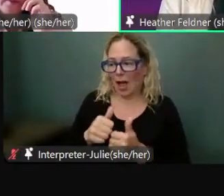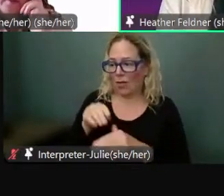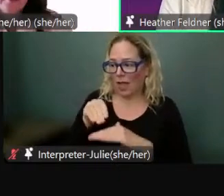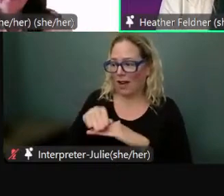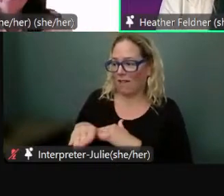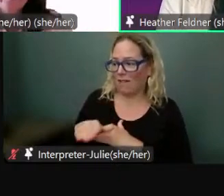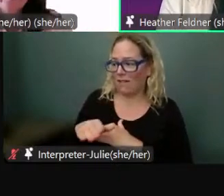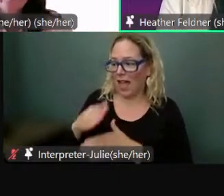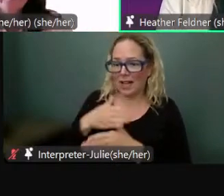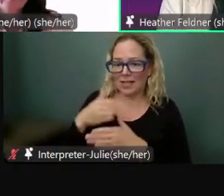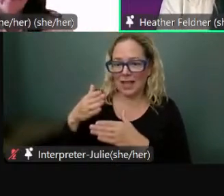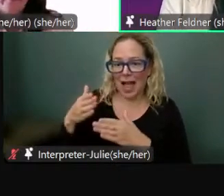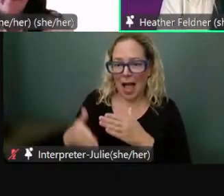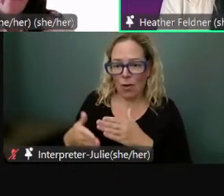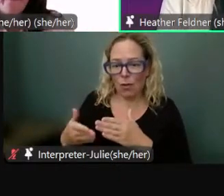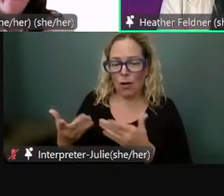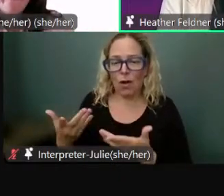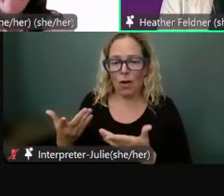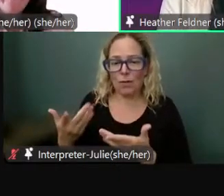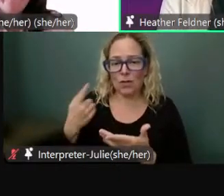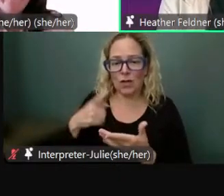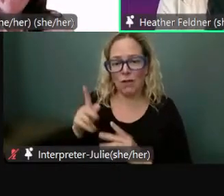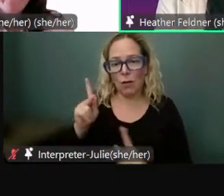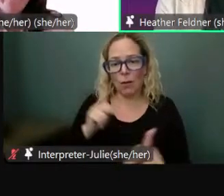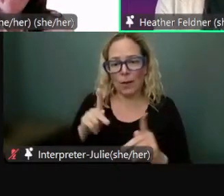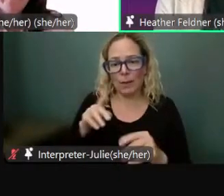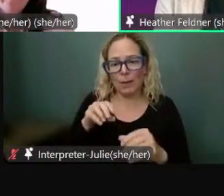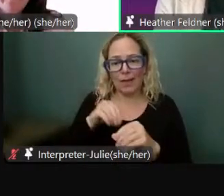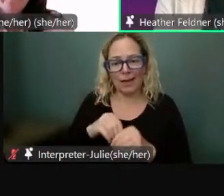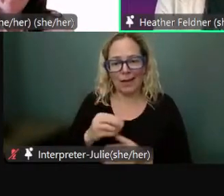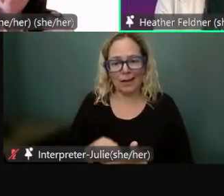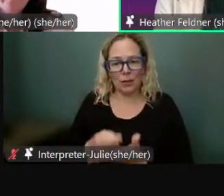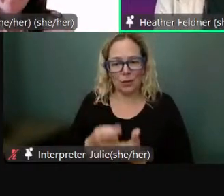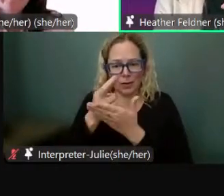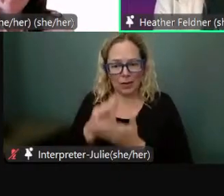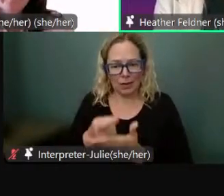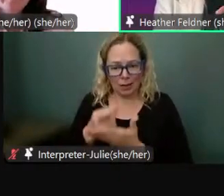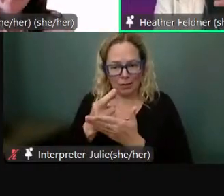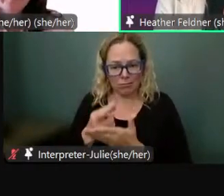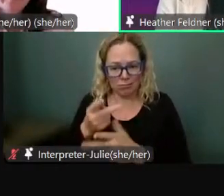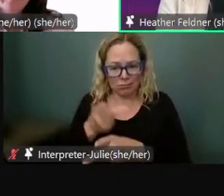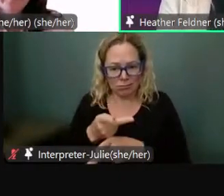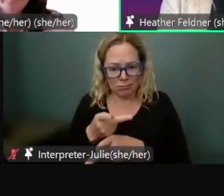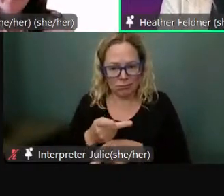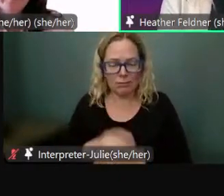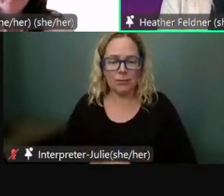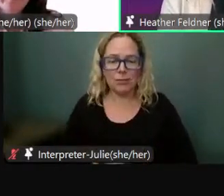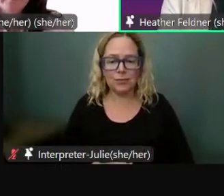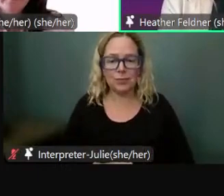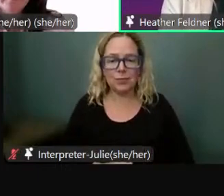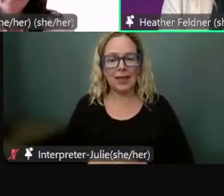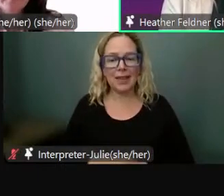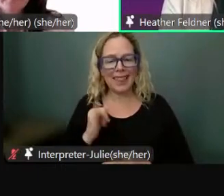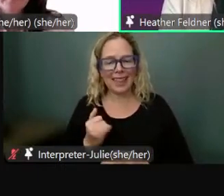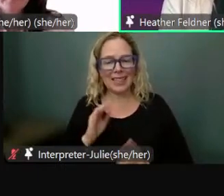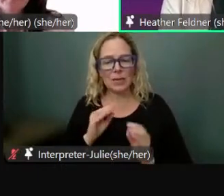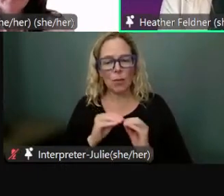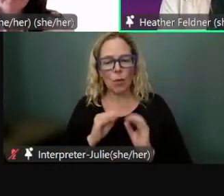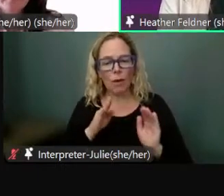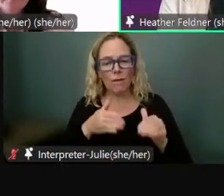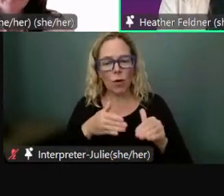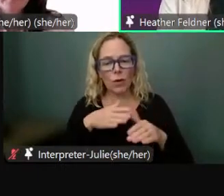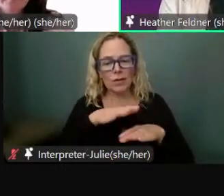people undergoing an episode of care in rehabilitation. Now, this is focused more on the provider side of